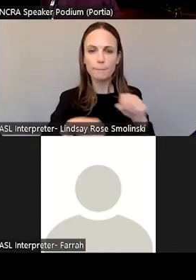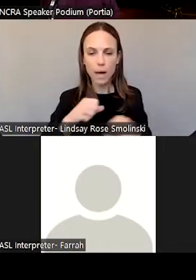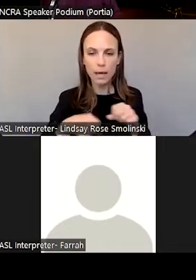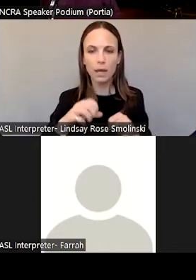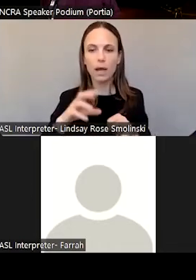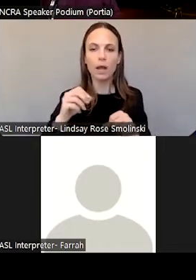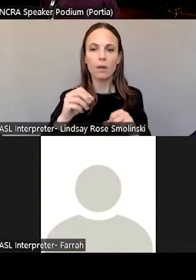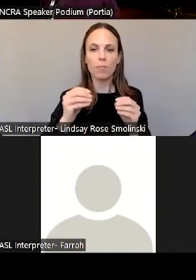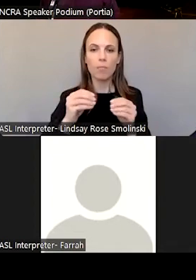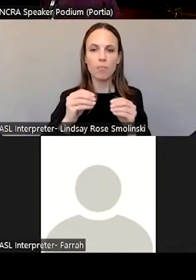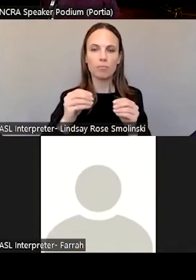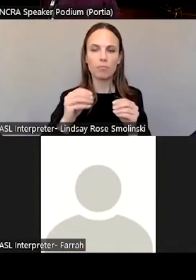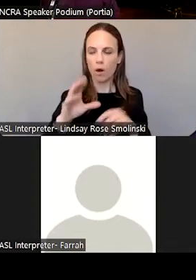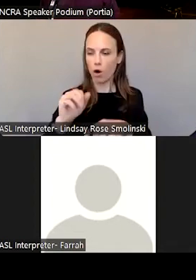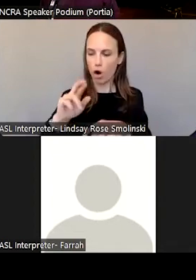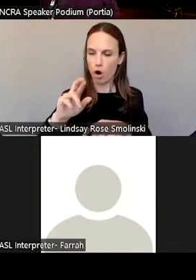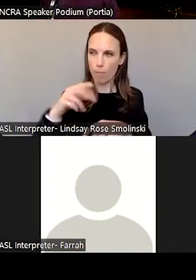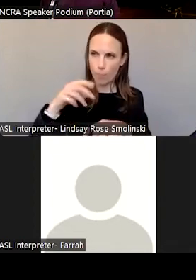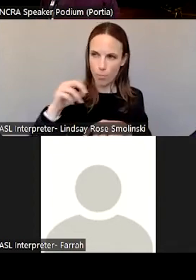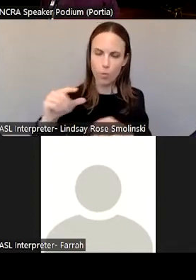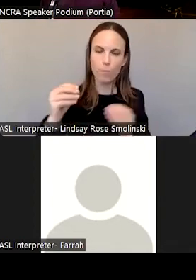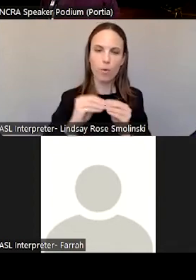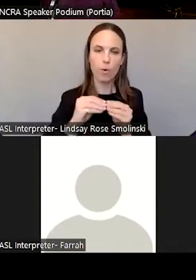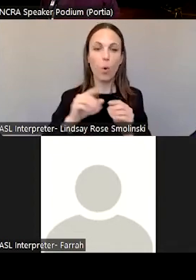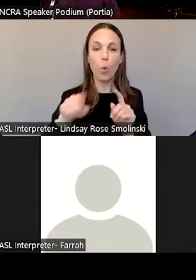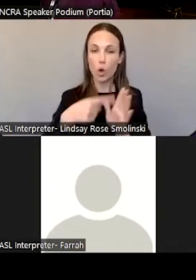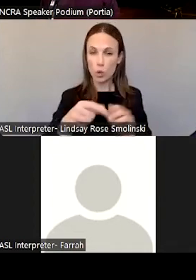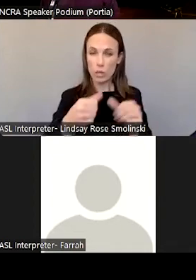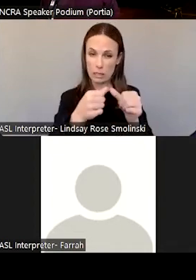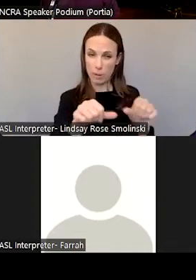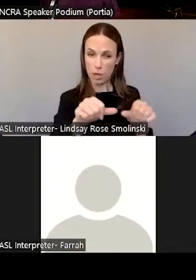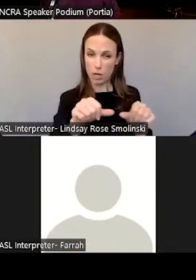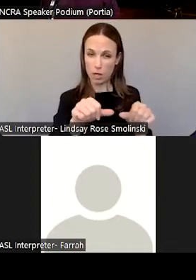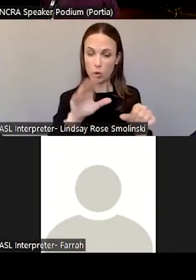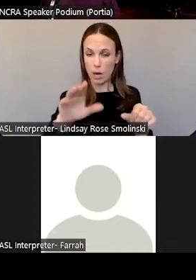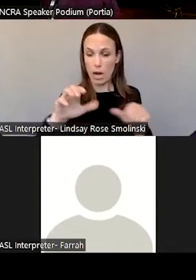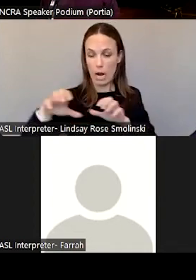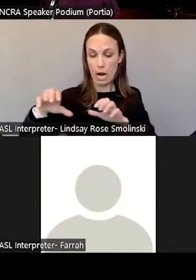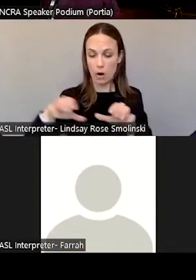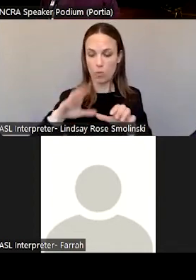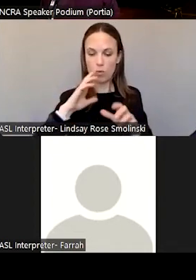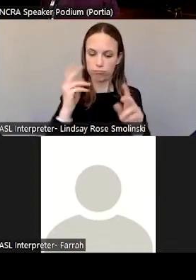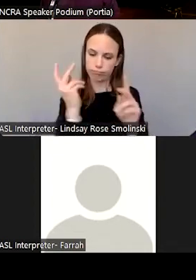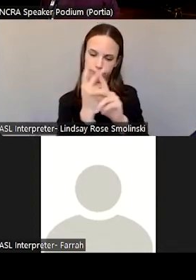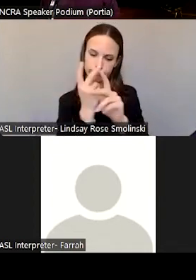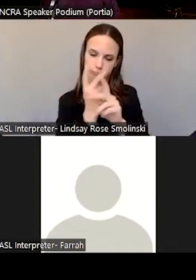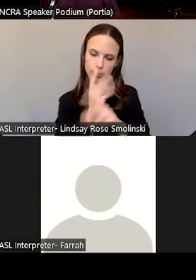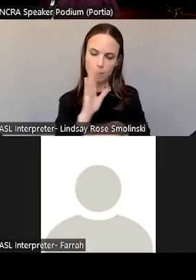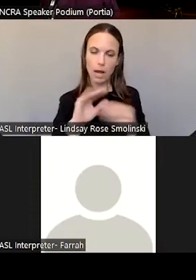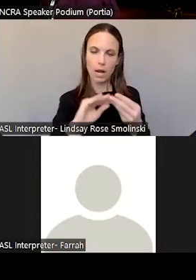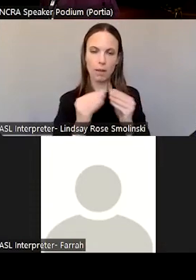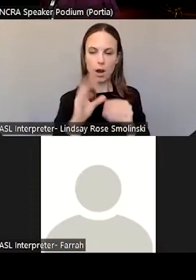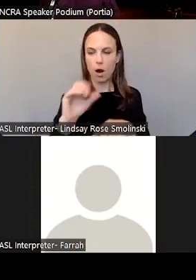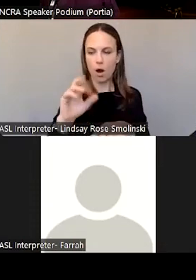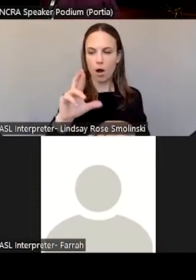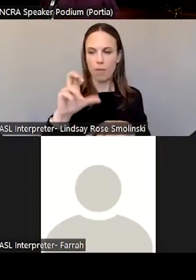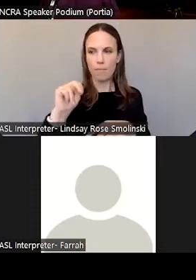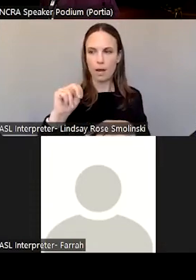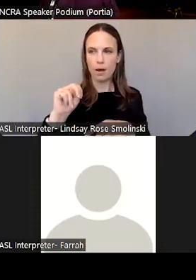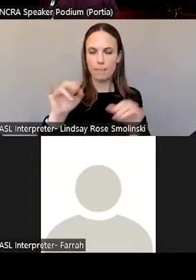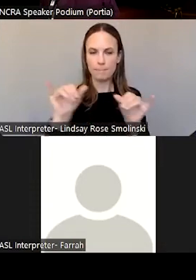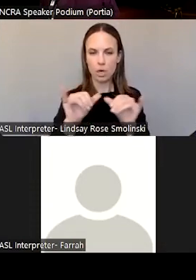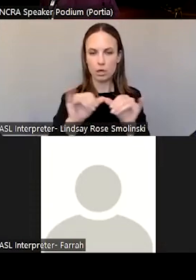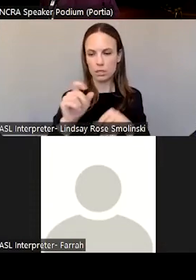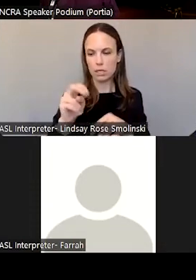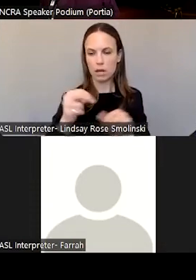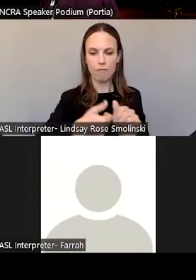and more. Once you submit, your actions will be calculated by the number of carbon metric tons avoided